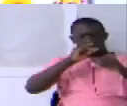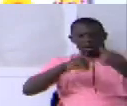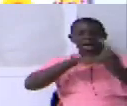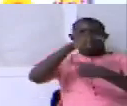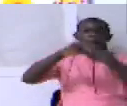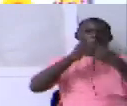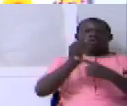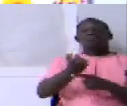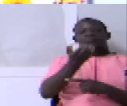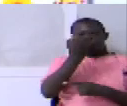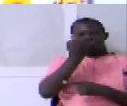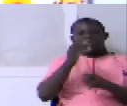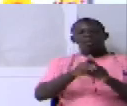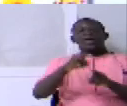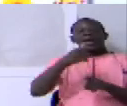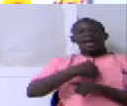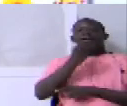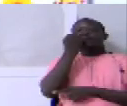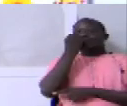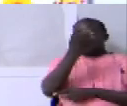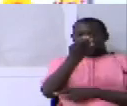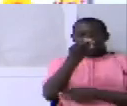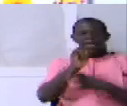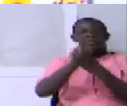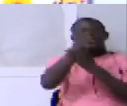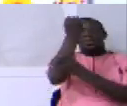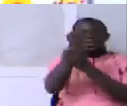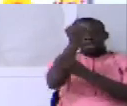I said the care I ate